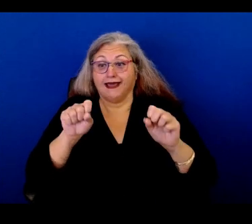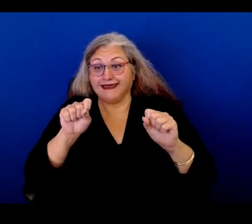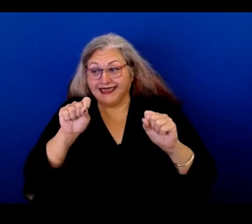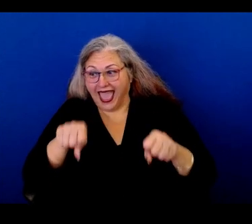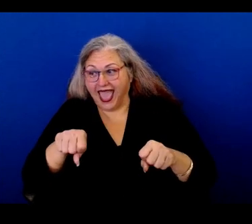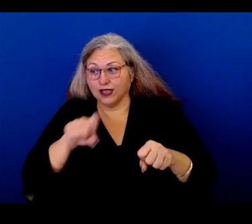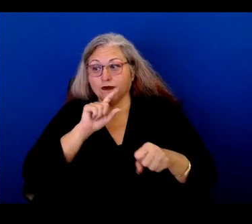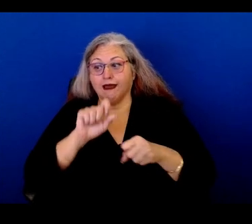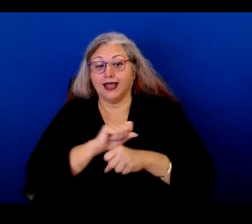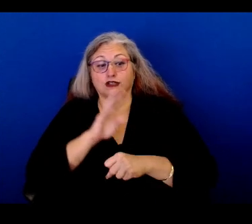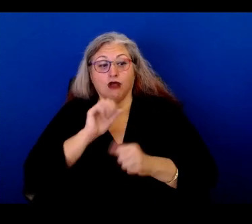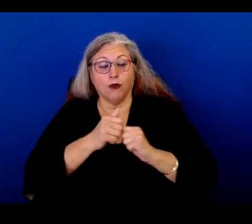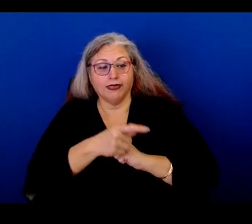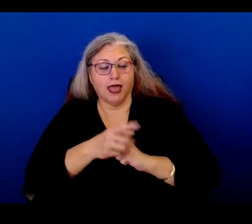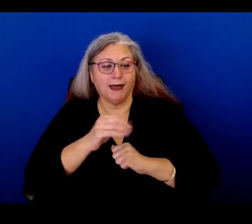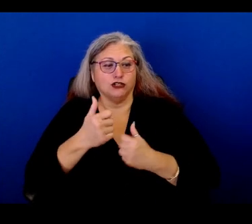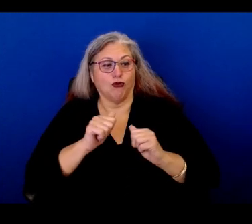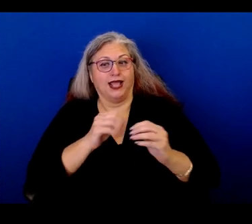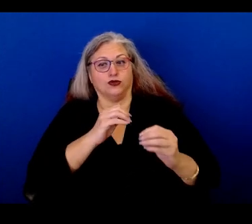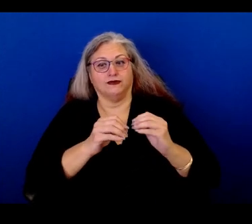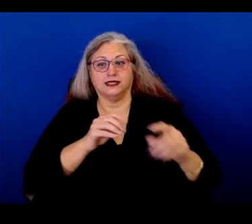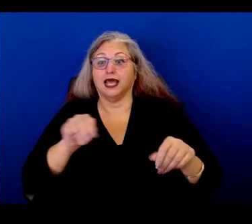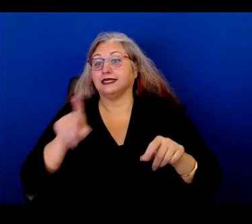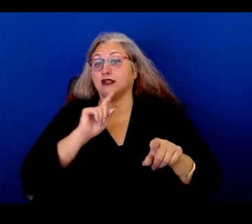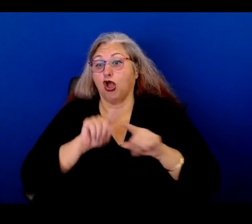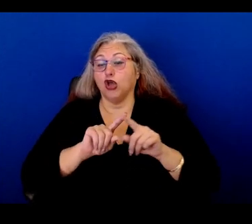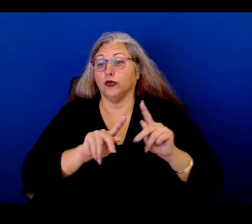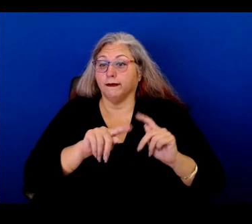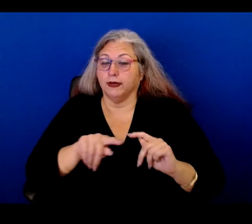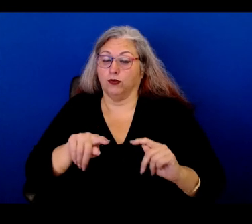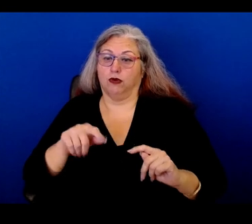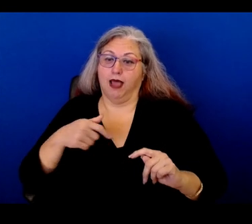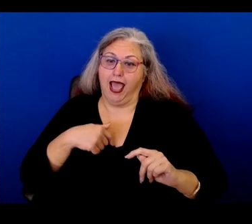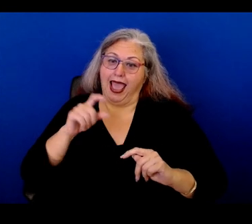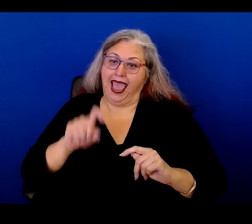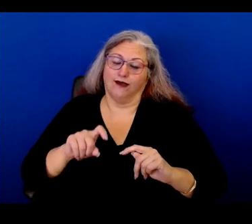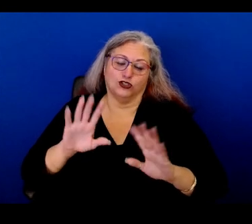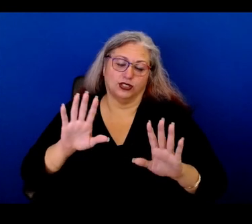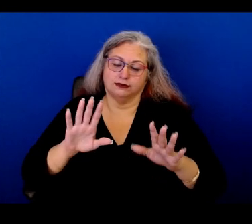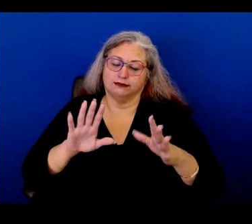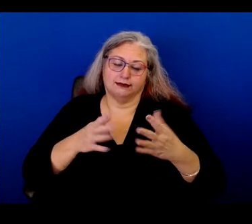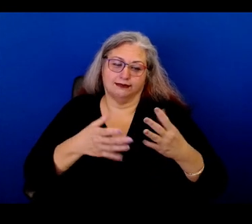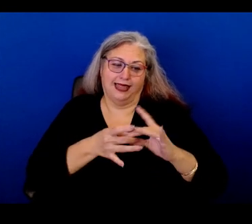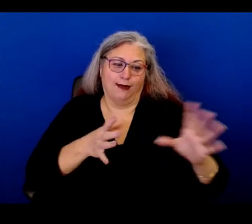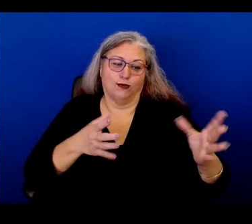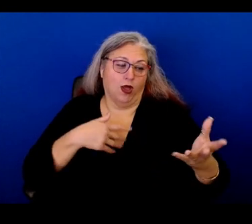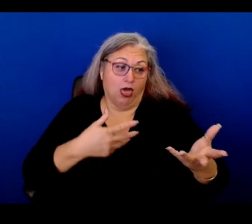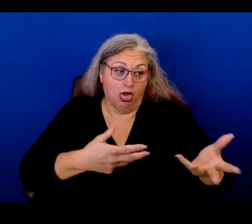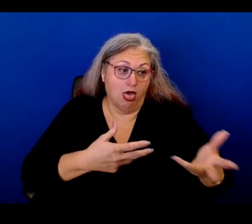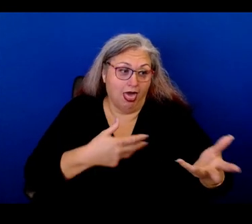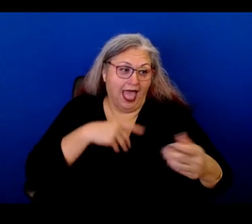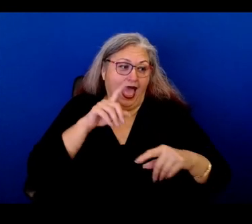to actually speak to them and try to make it right. There's also the people that like I have to just let them go. I can't make